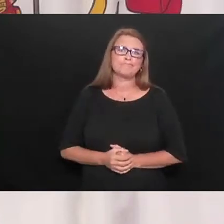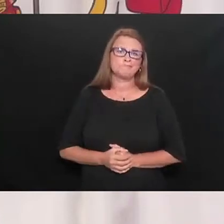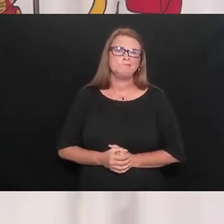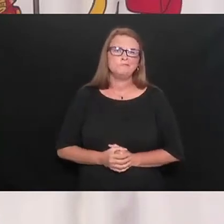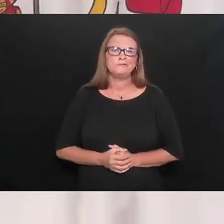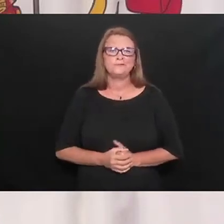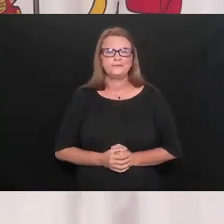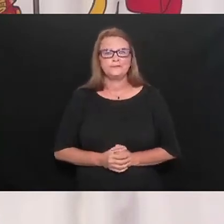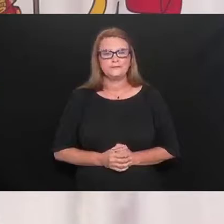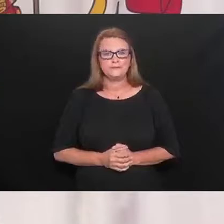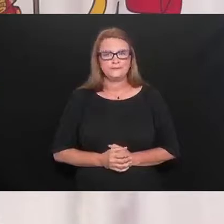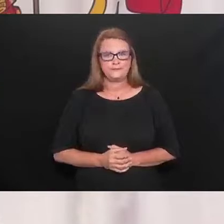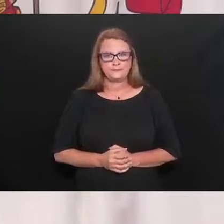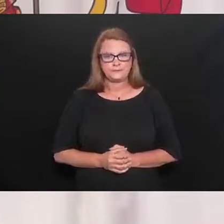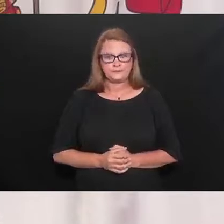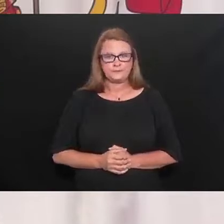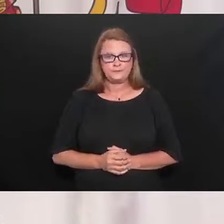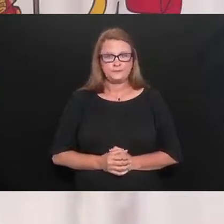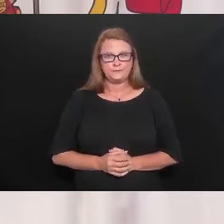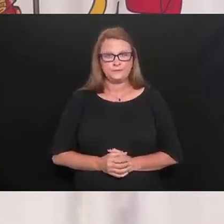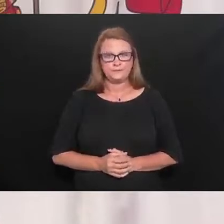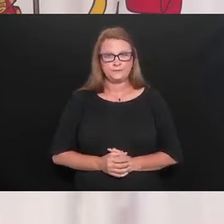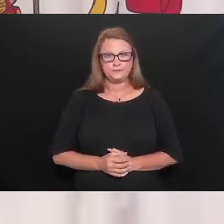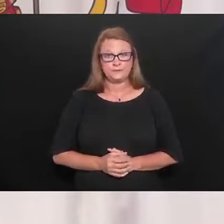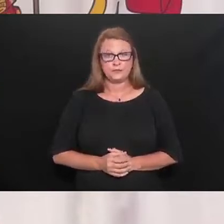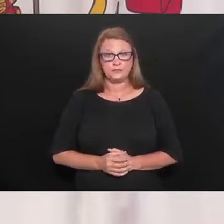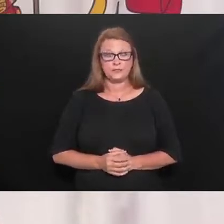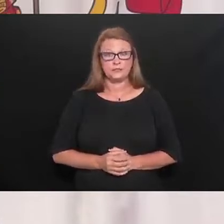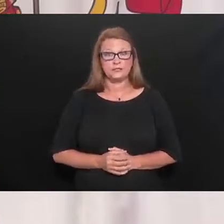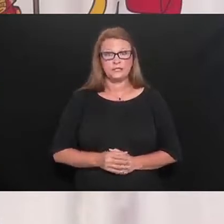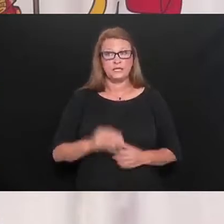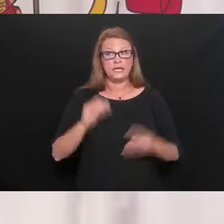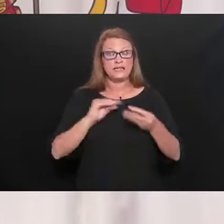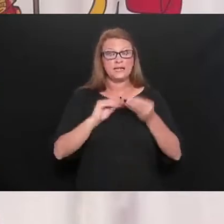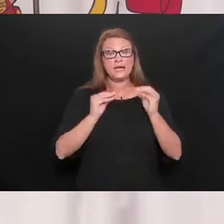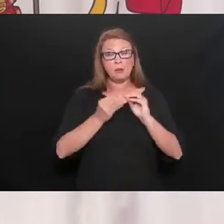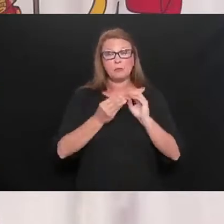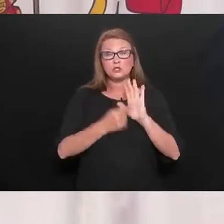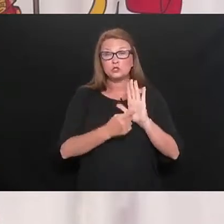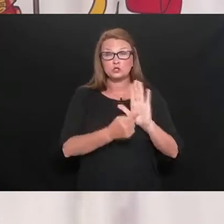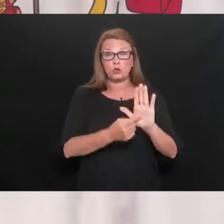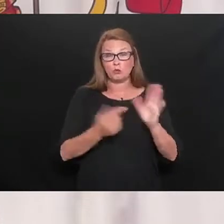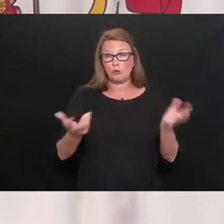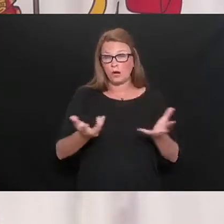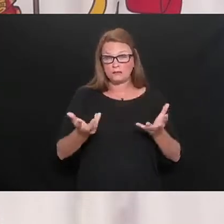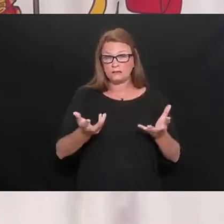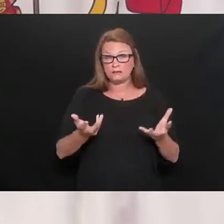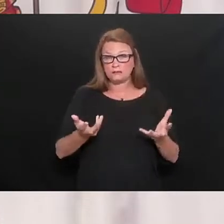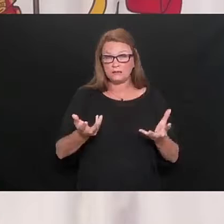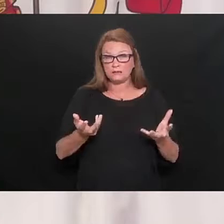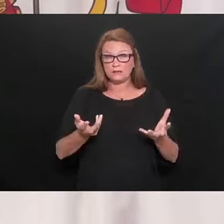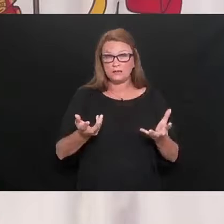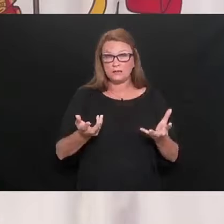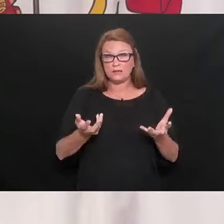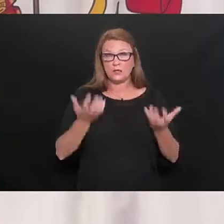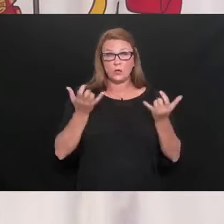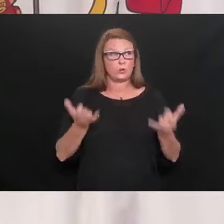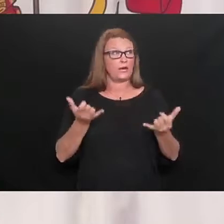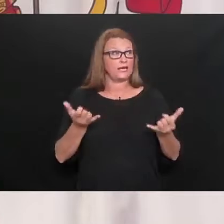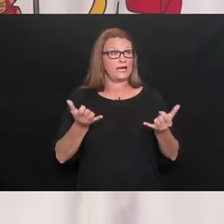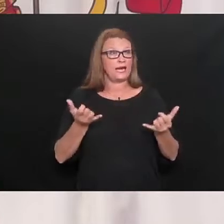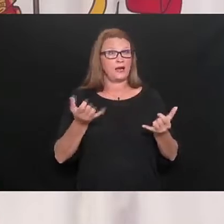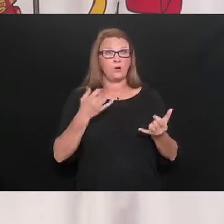numbers would absolutely be reflective of the fact that we are going through the